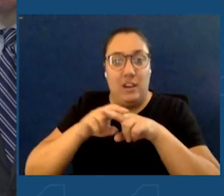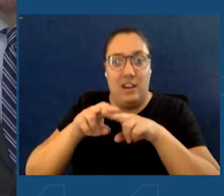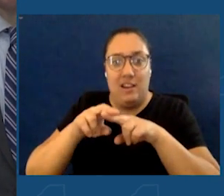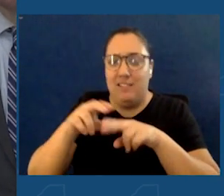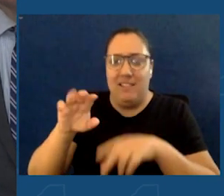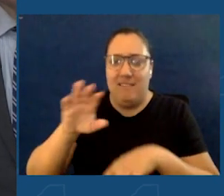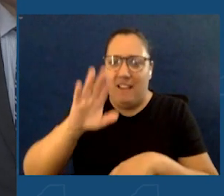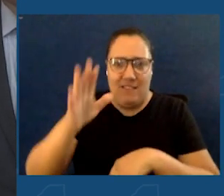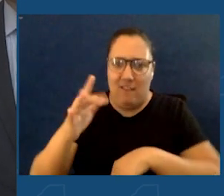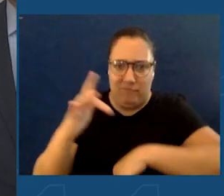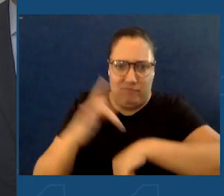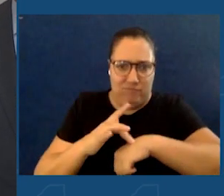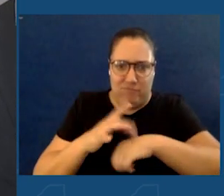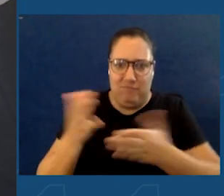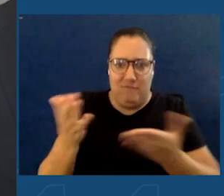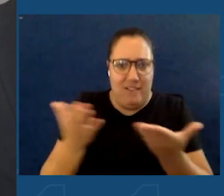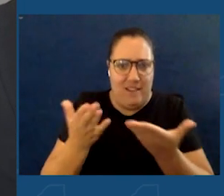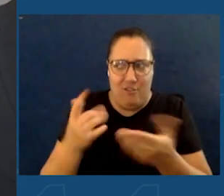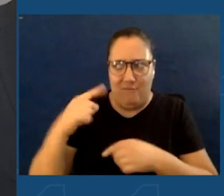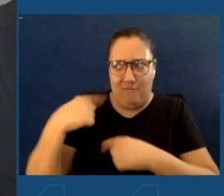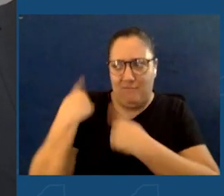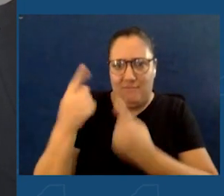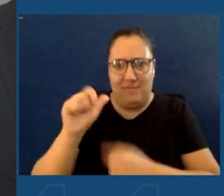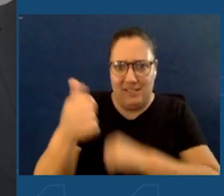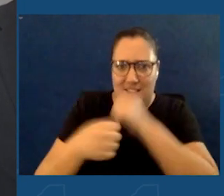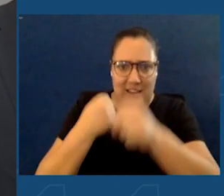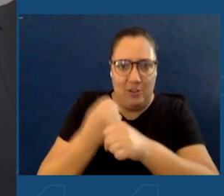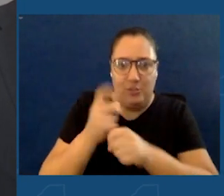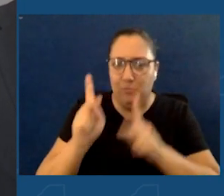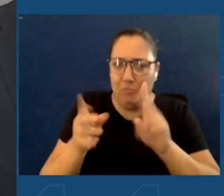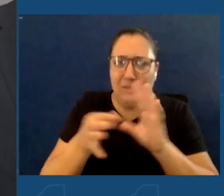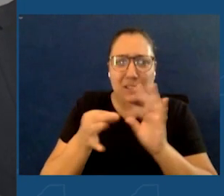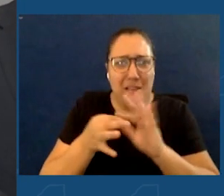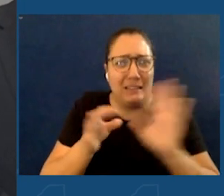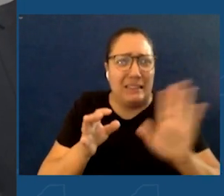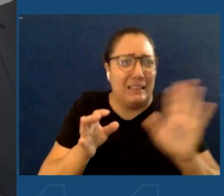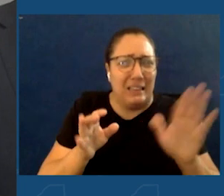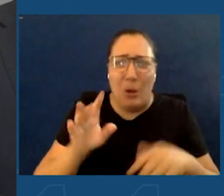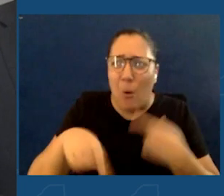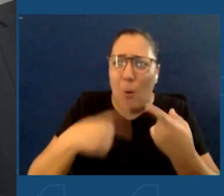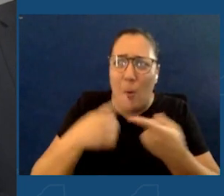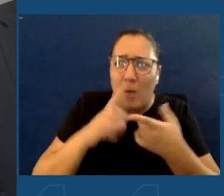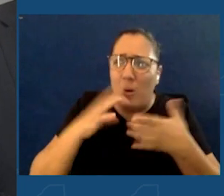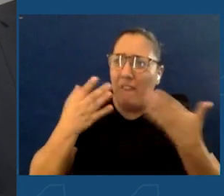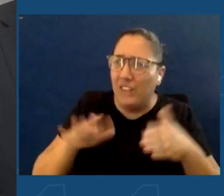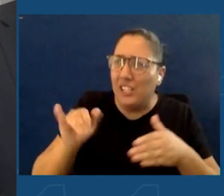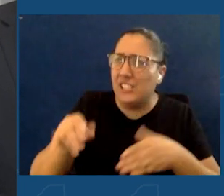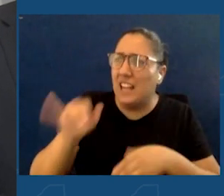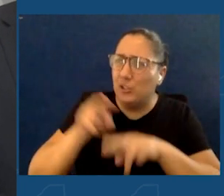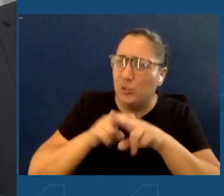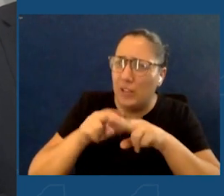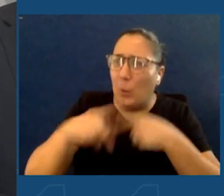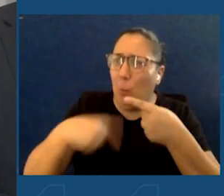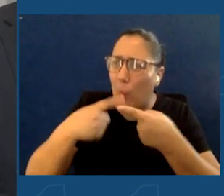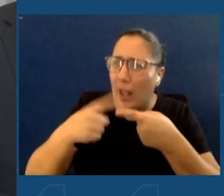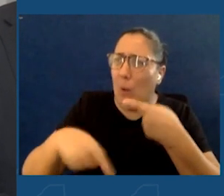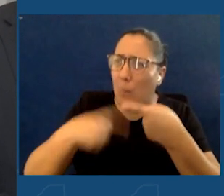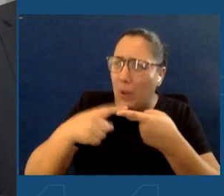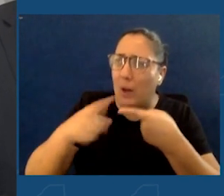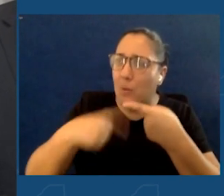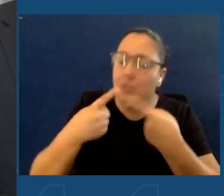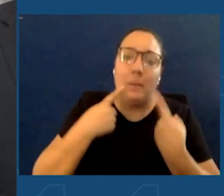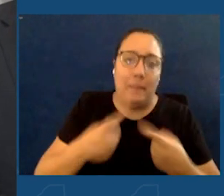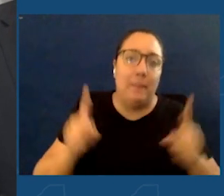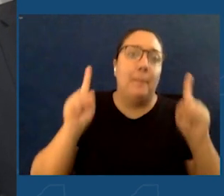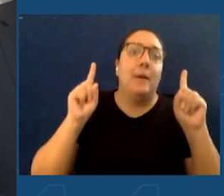saying, when are we getting that done? So a major milestone, and literally in the next month and the month following will be more milestones. So I was just here a short